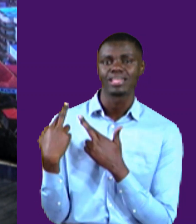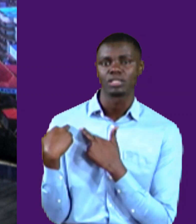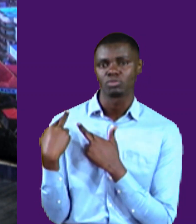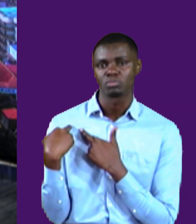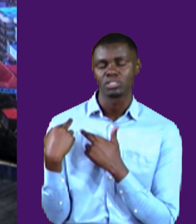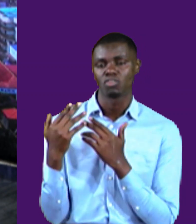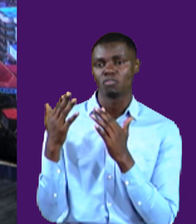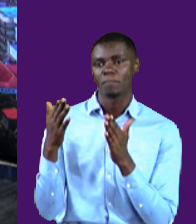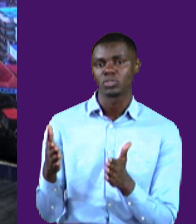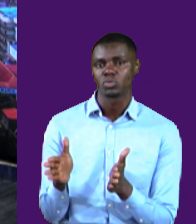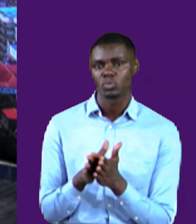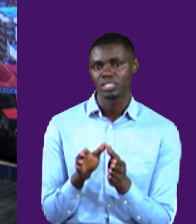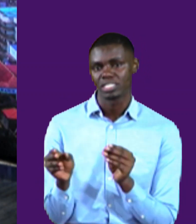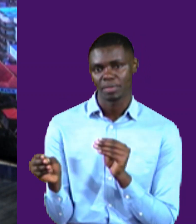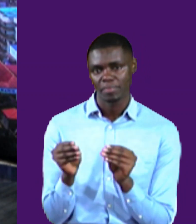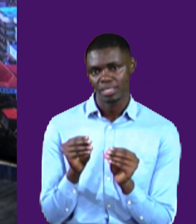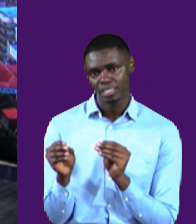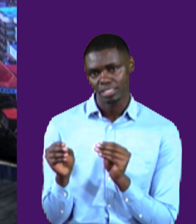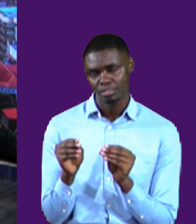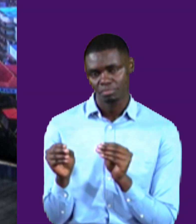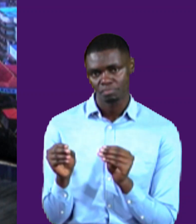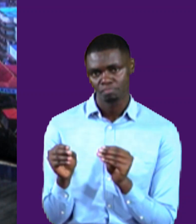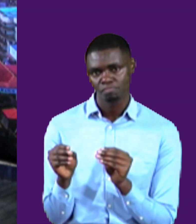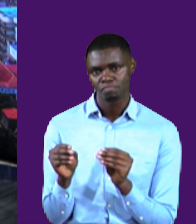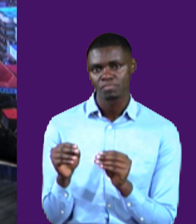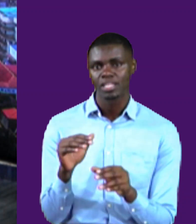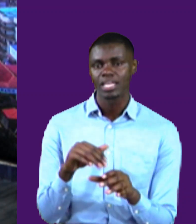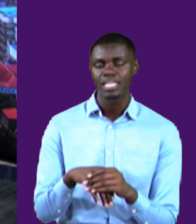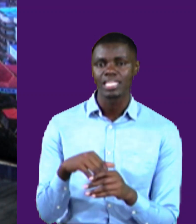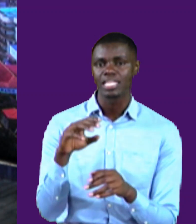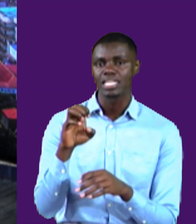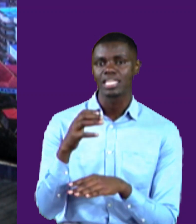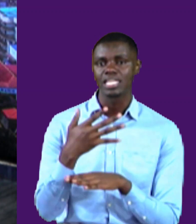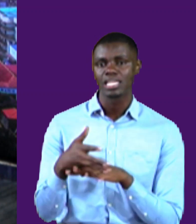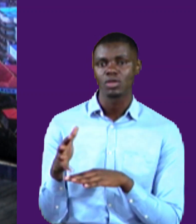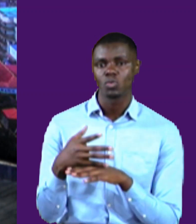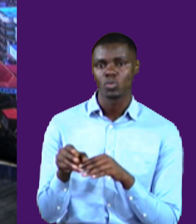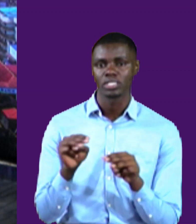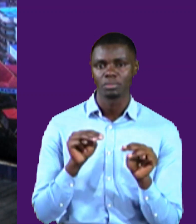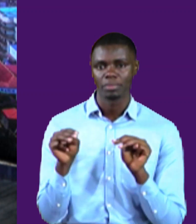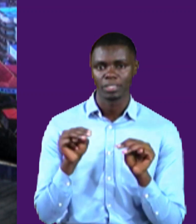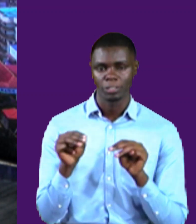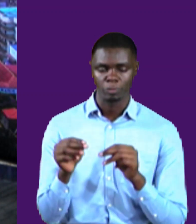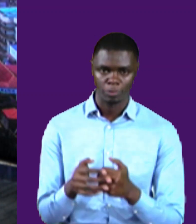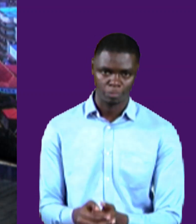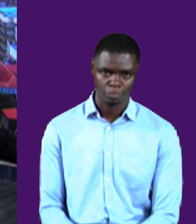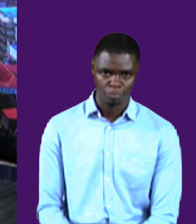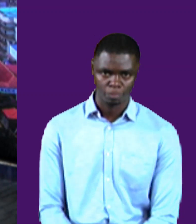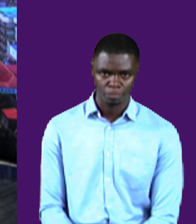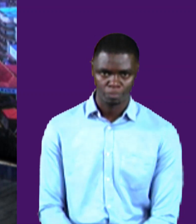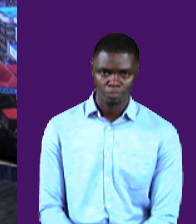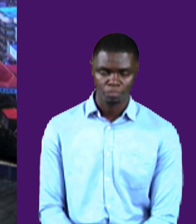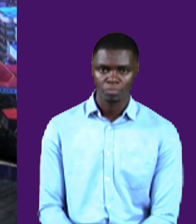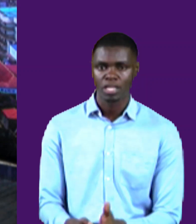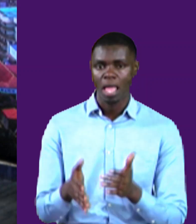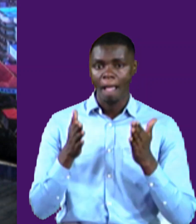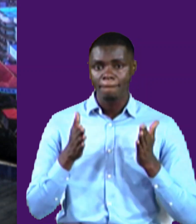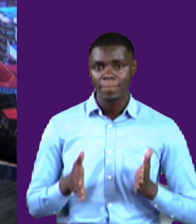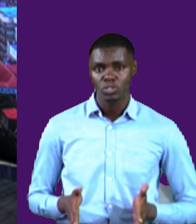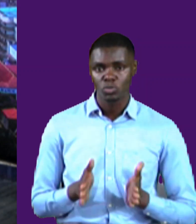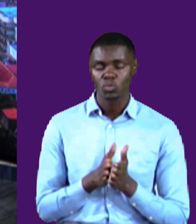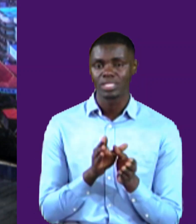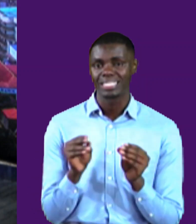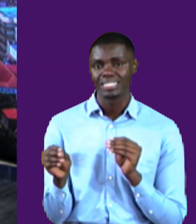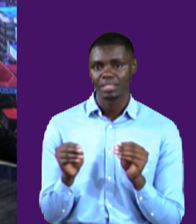do persons with disabilities play in e-waste management. Persons with